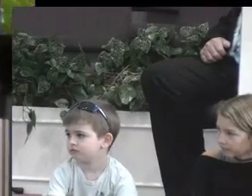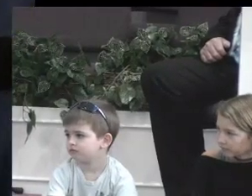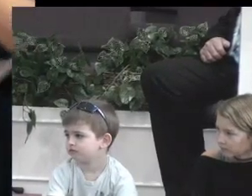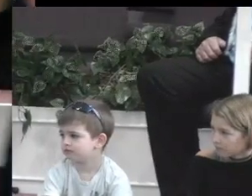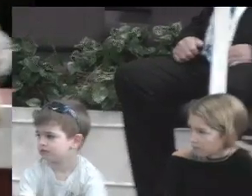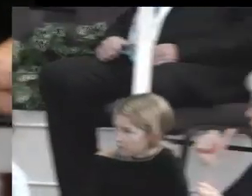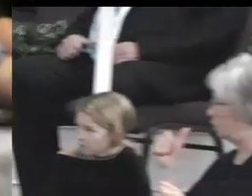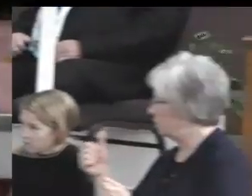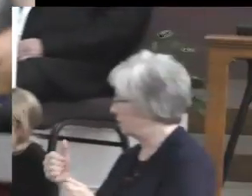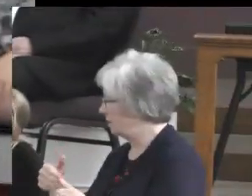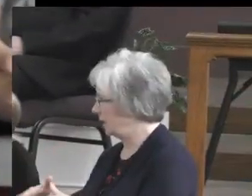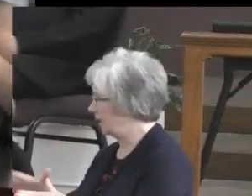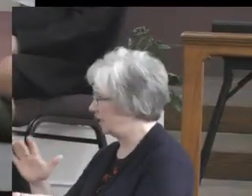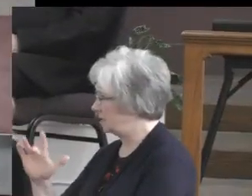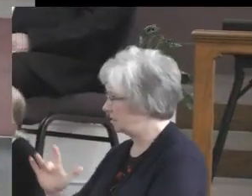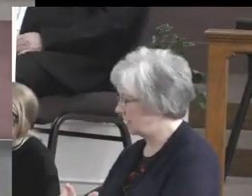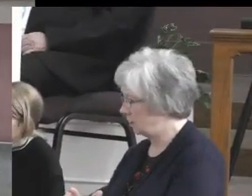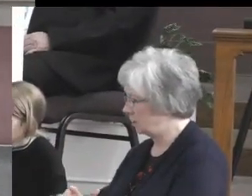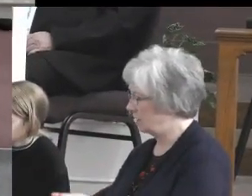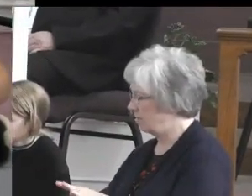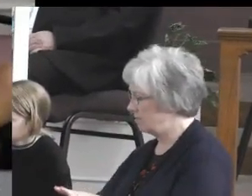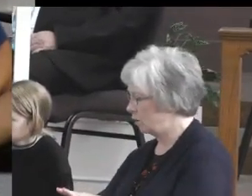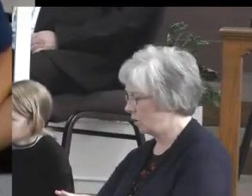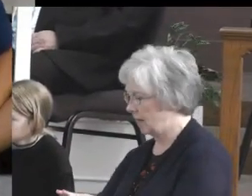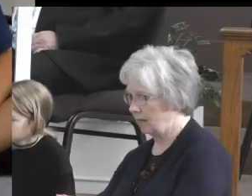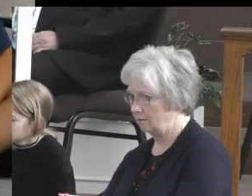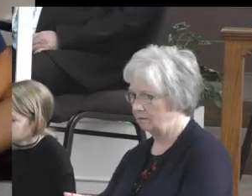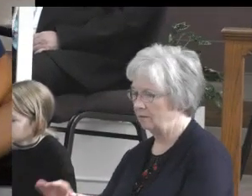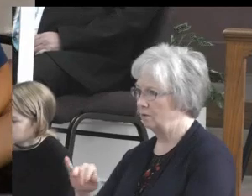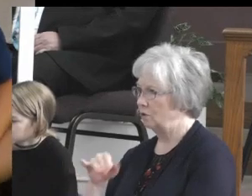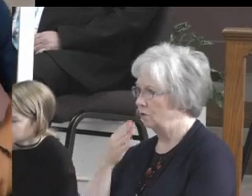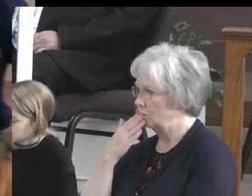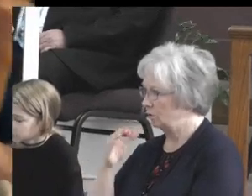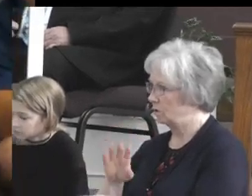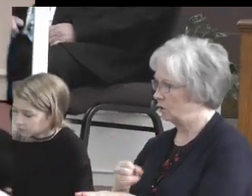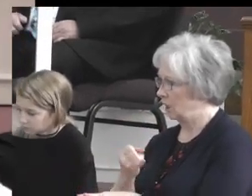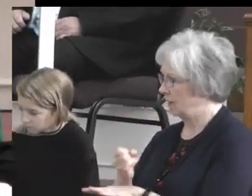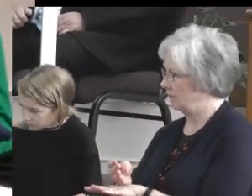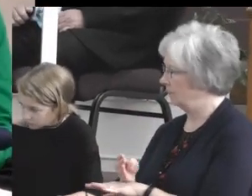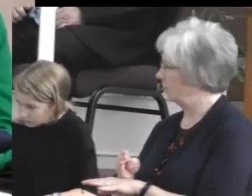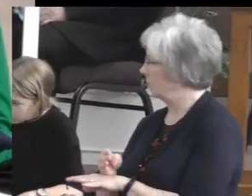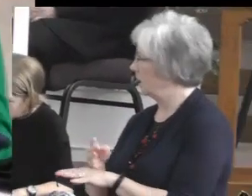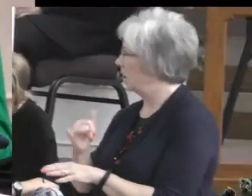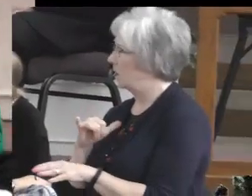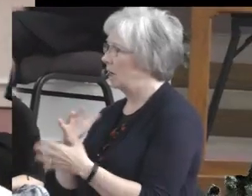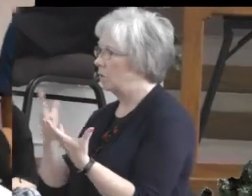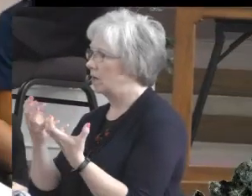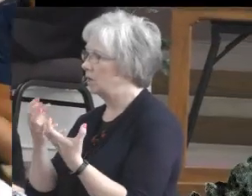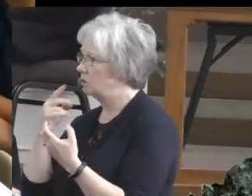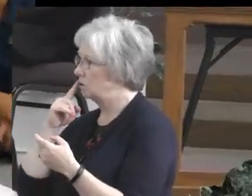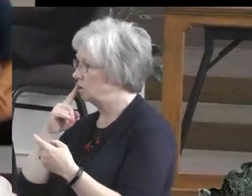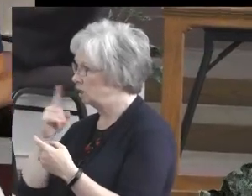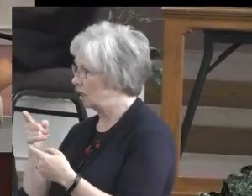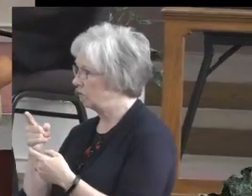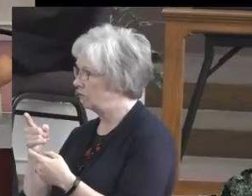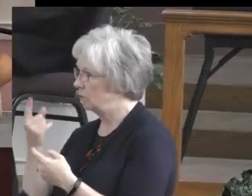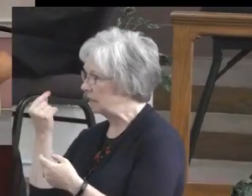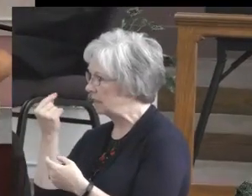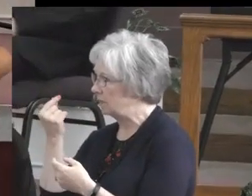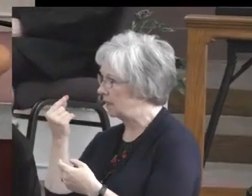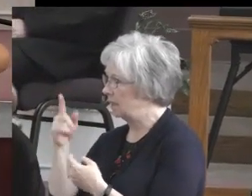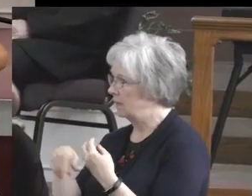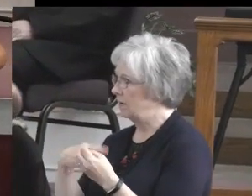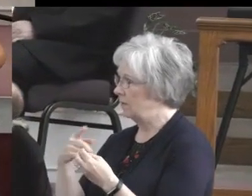okay? Good job. Thank you very much. So I want to talk to you just a little bit about that flag.